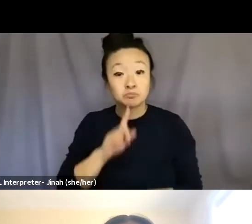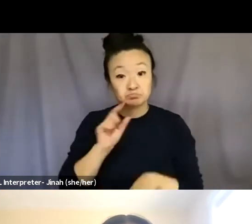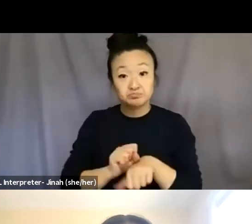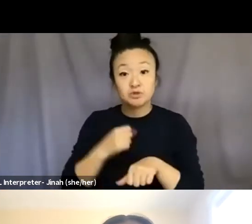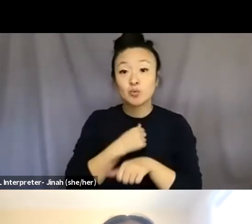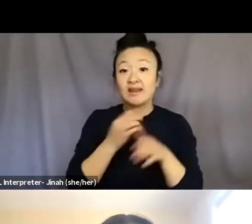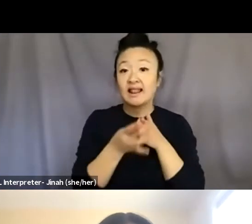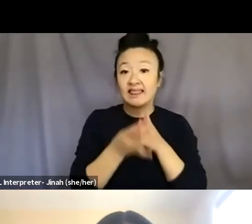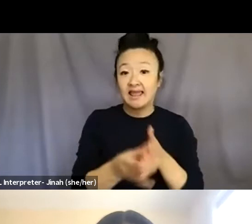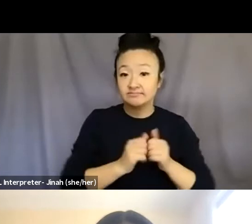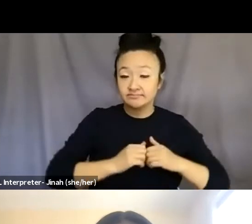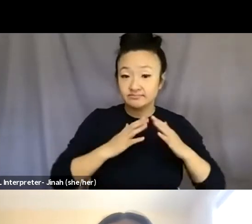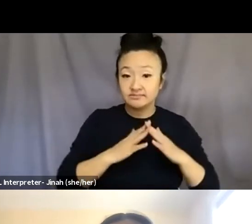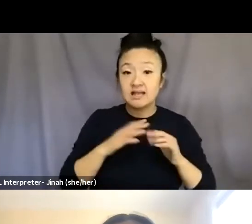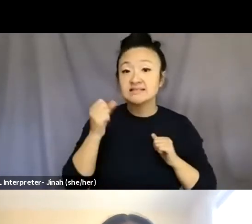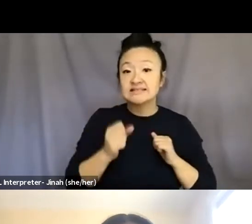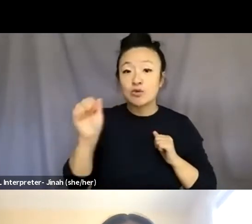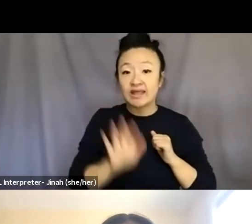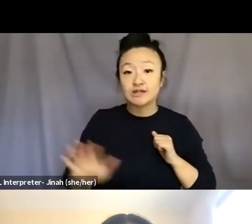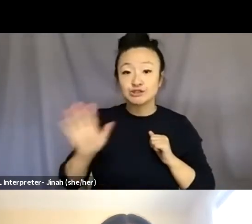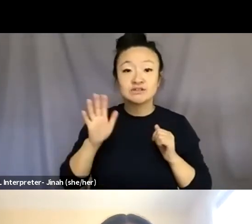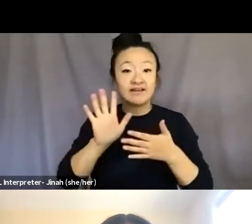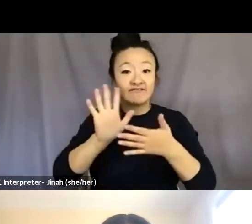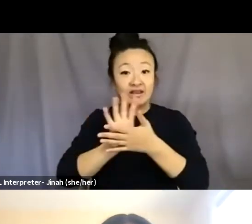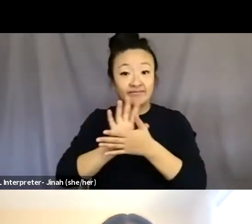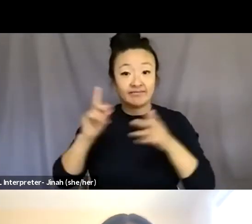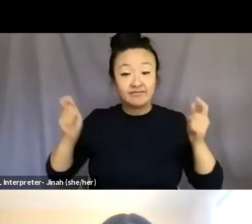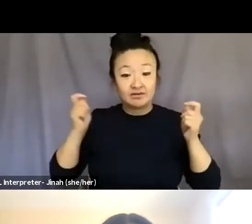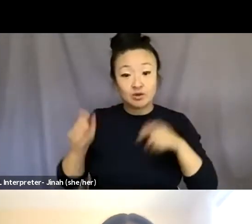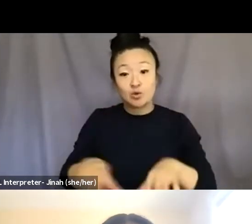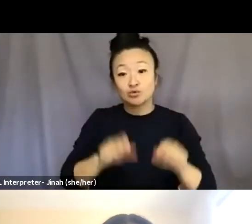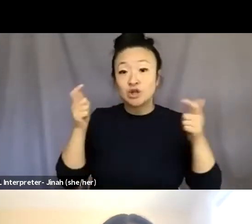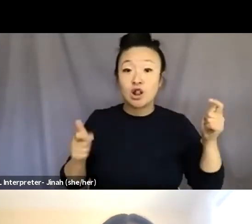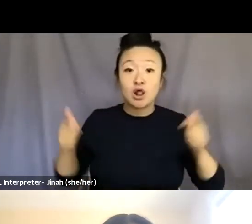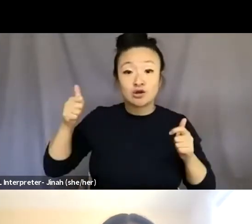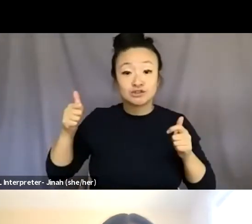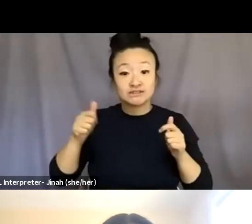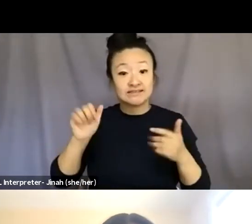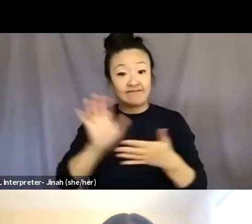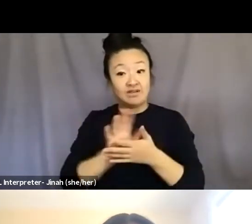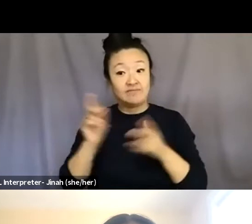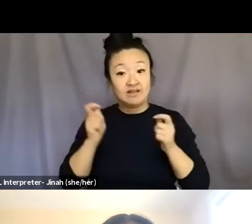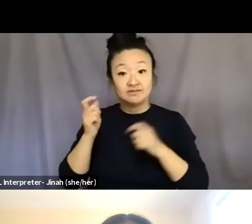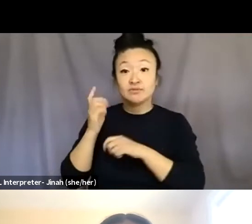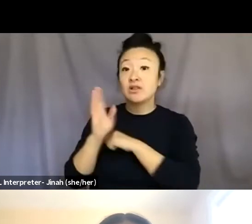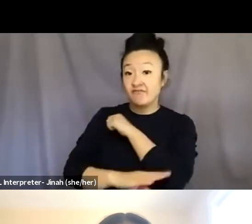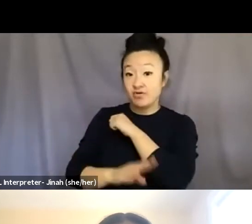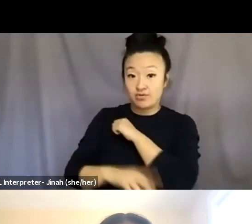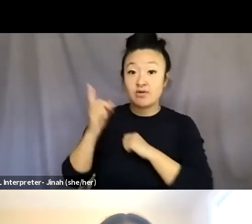of South Asian Film Festival and hosted the largest South Asian Film Festival in the fall last year